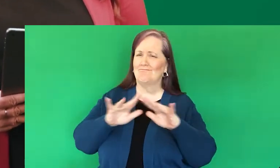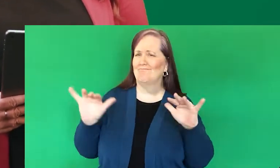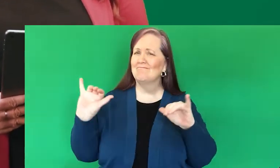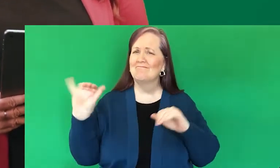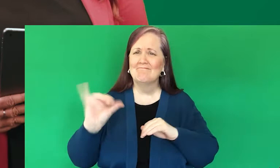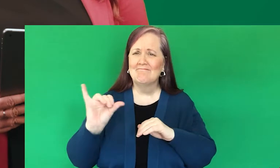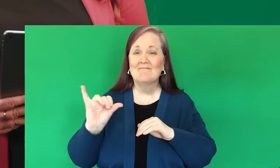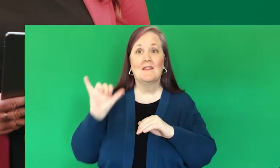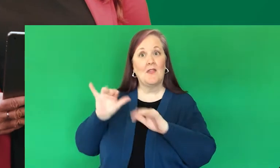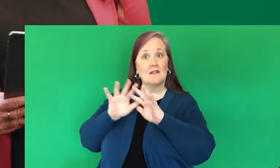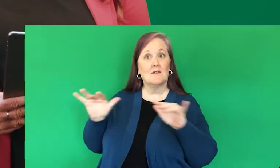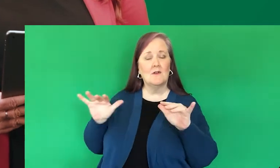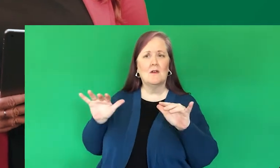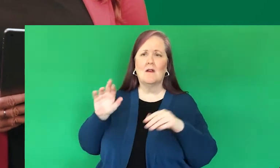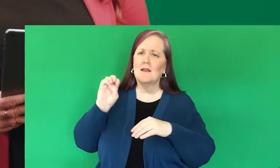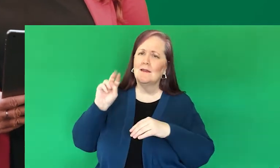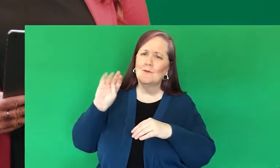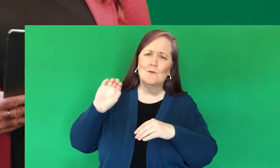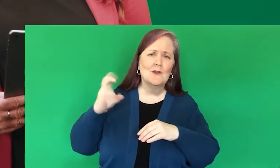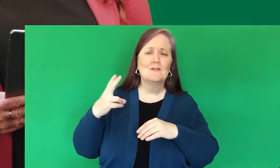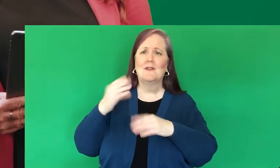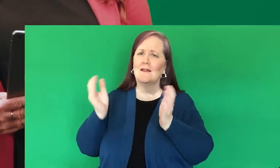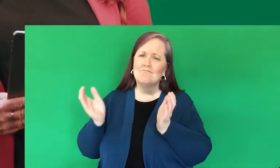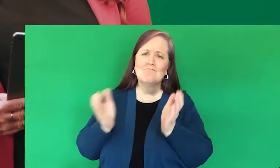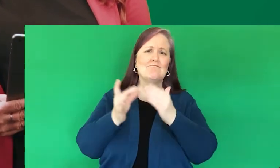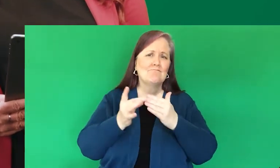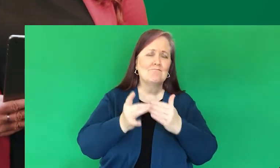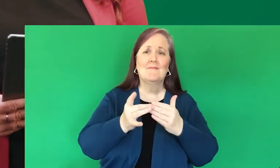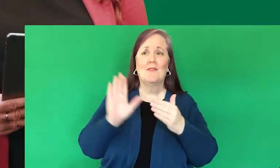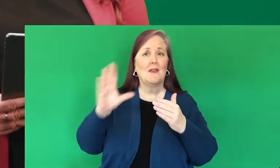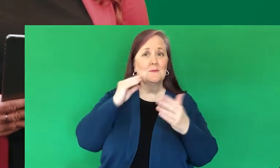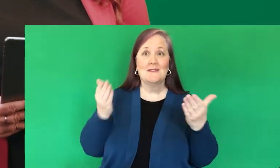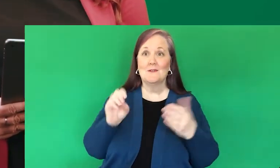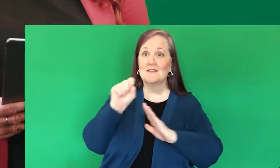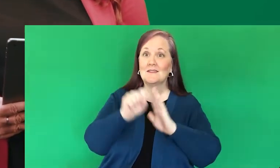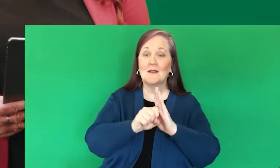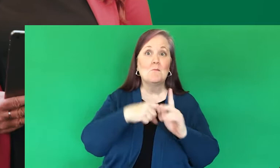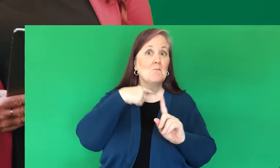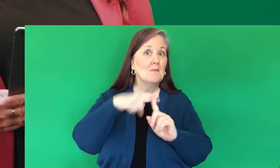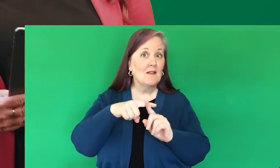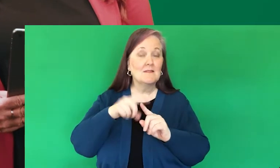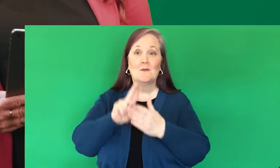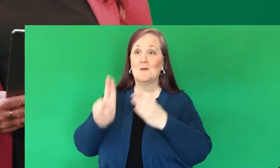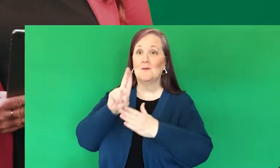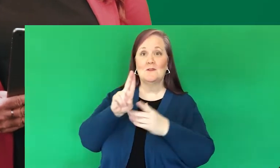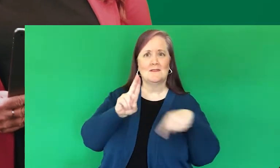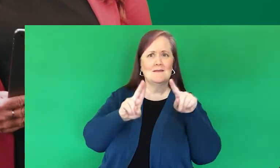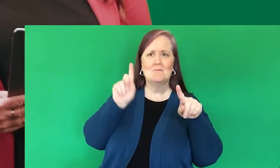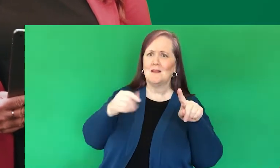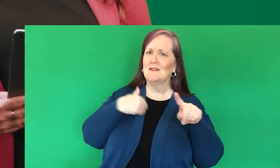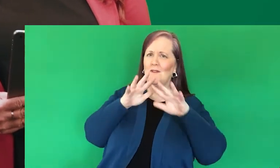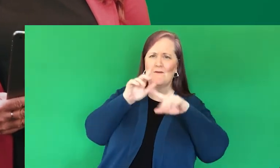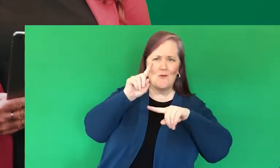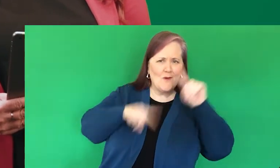ambitions. This diversity enriches, informs, and drives the university experience at Sacramento State. It also means that the